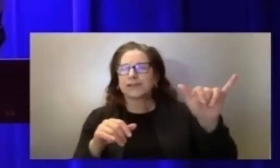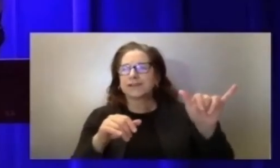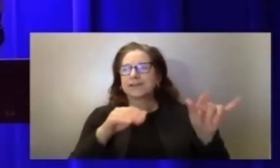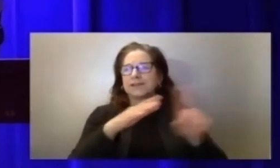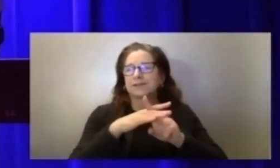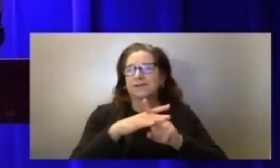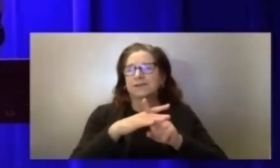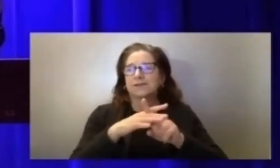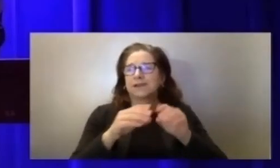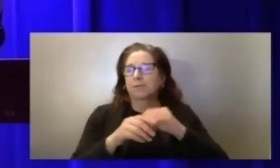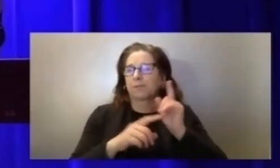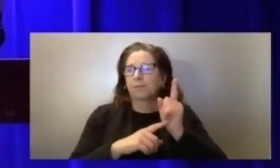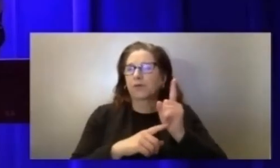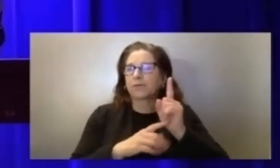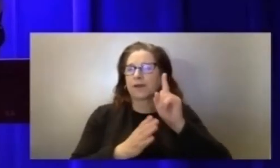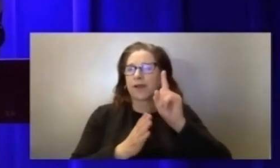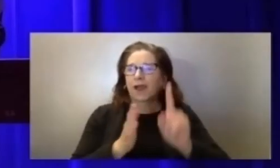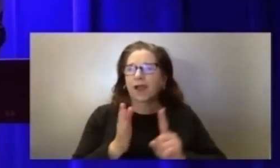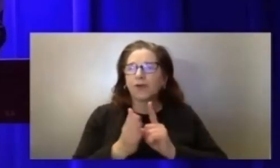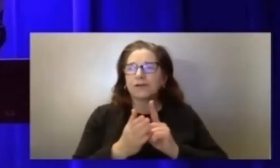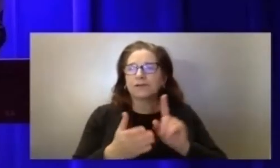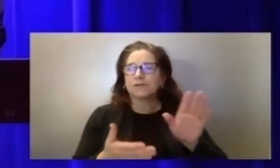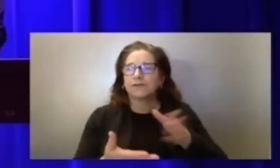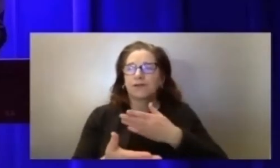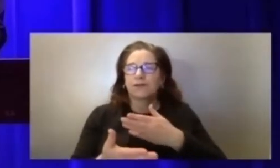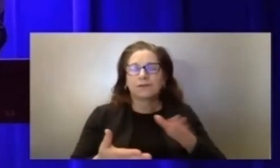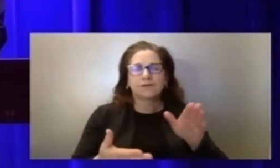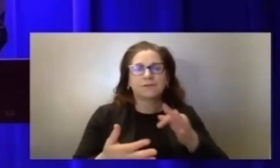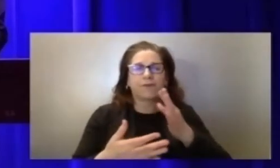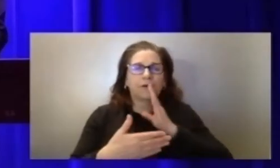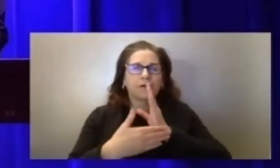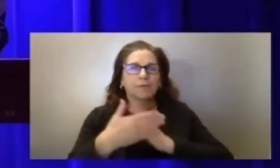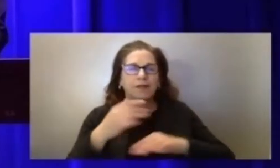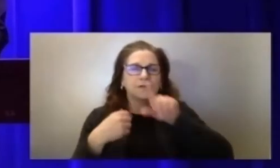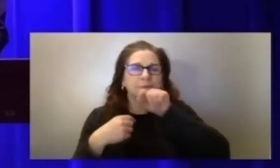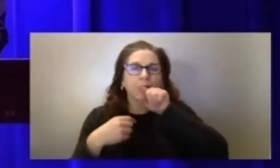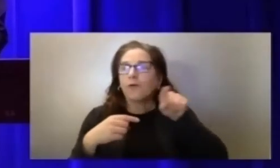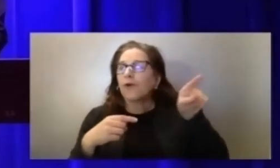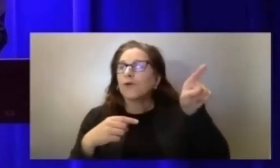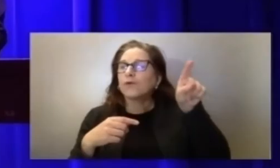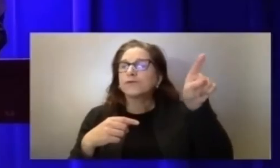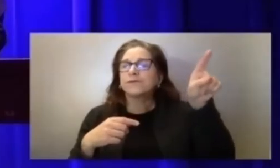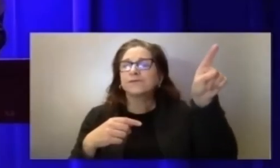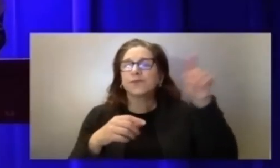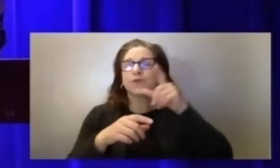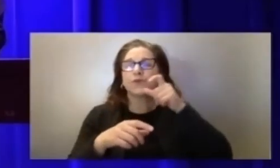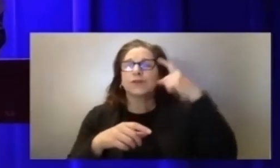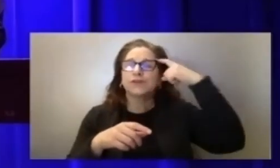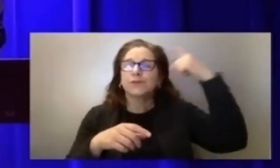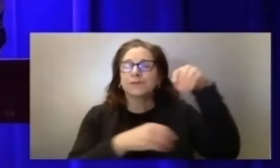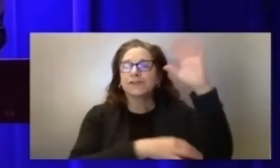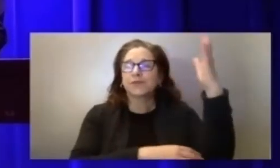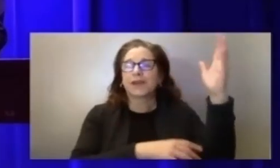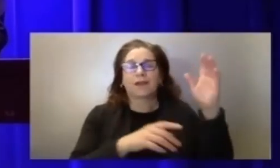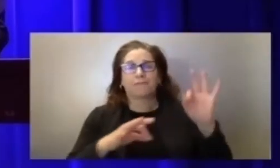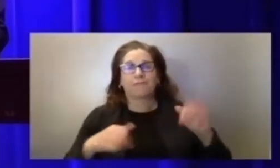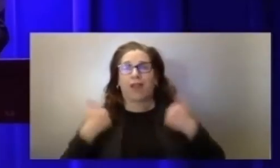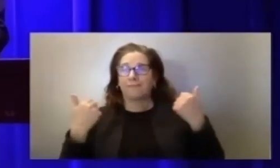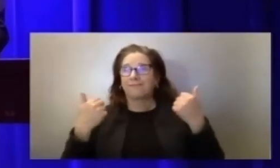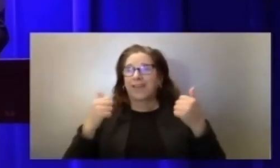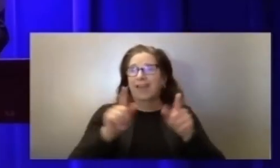exist in a moment, an hour, or in the song bodies of humble sparrows who dream in the tree of life as it breaks